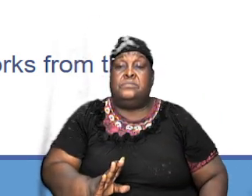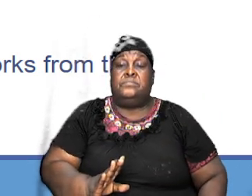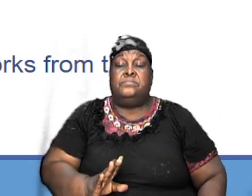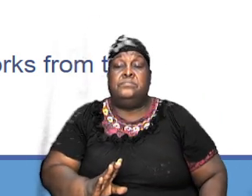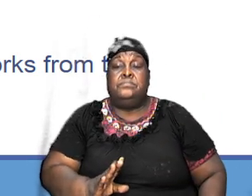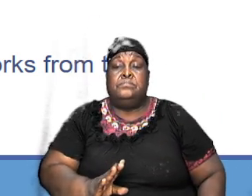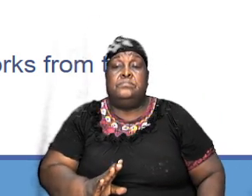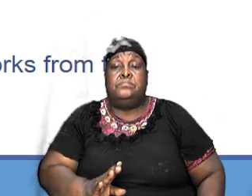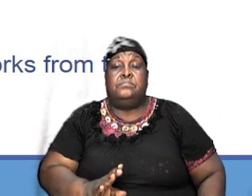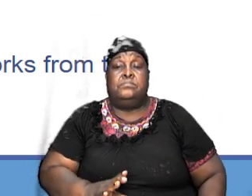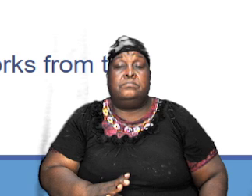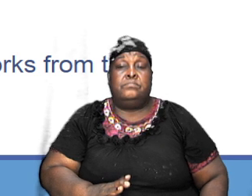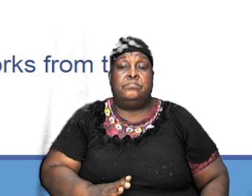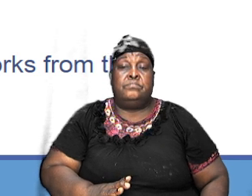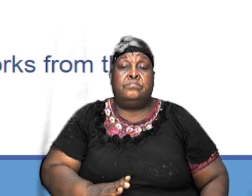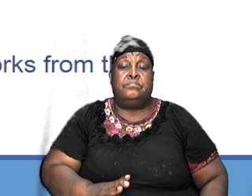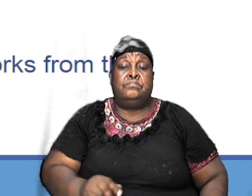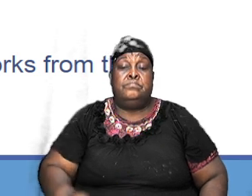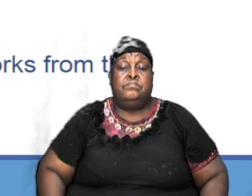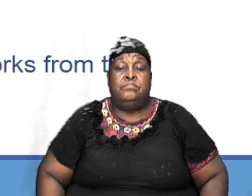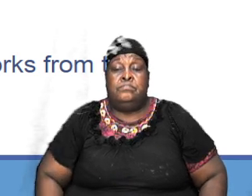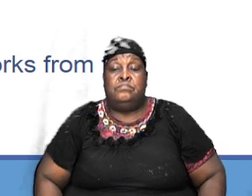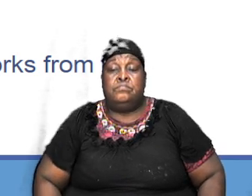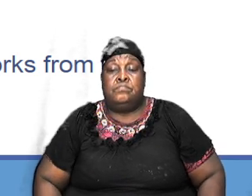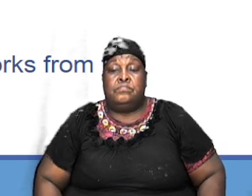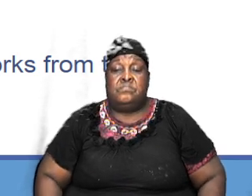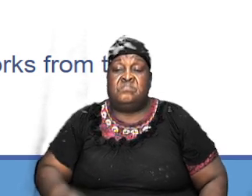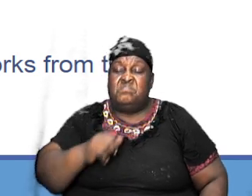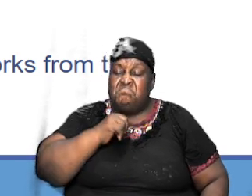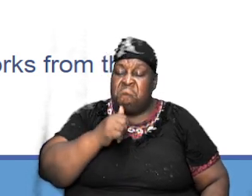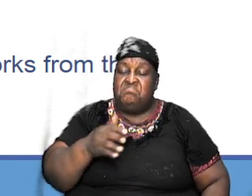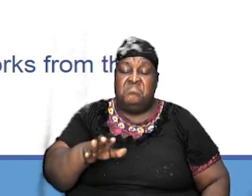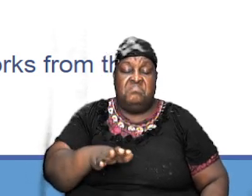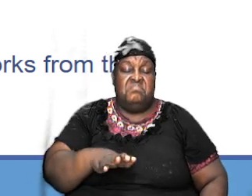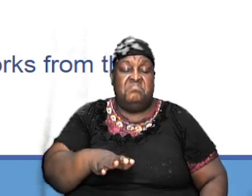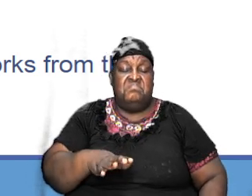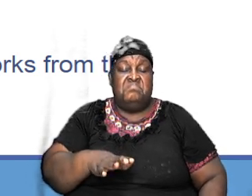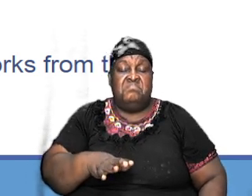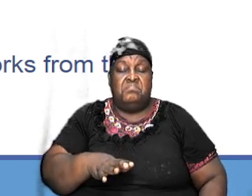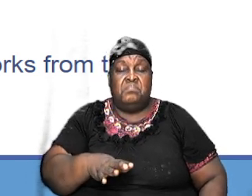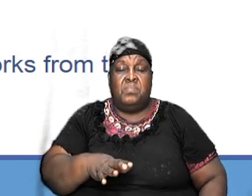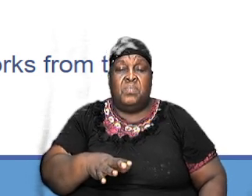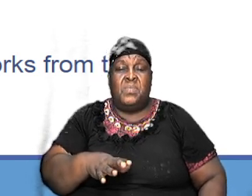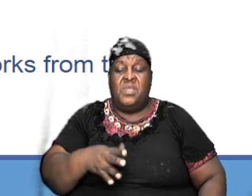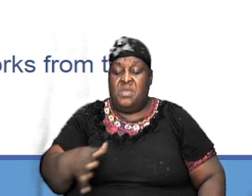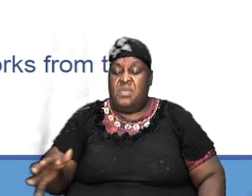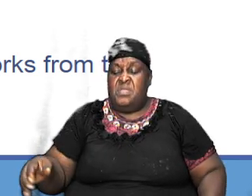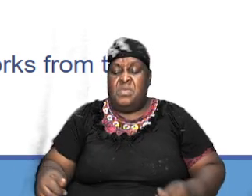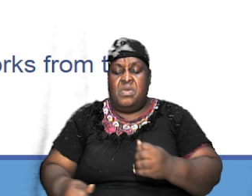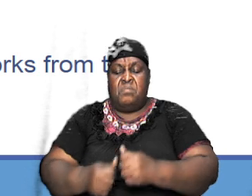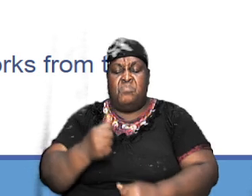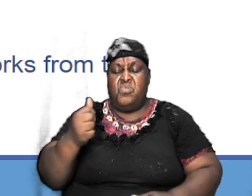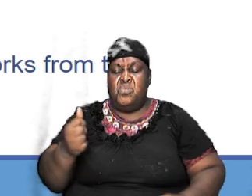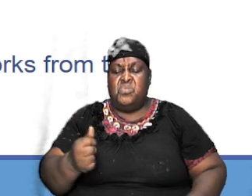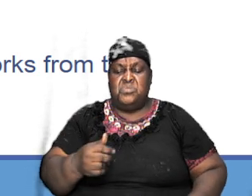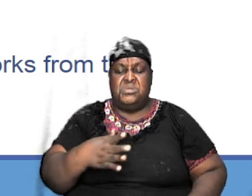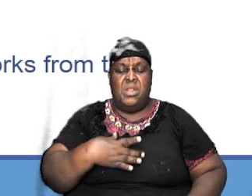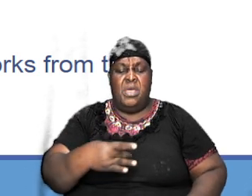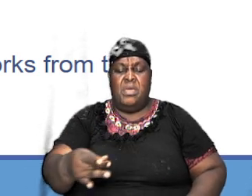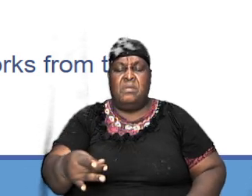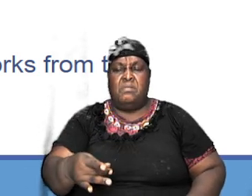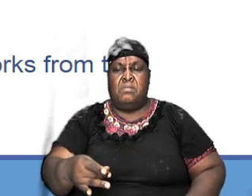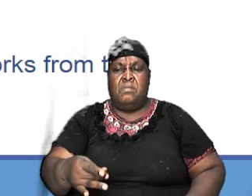this scripture is not even that part. The thing I most like about this scripture is